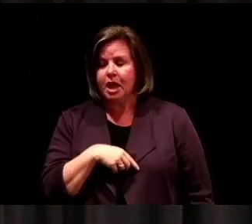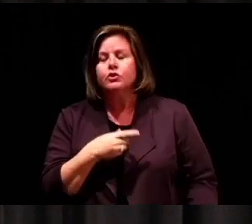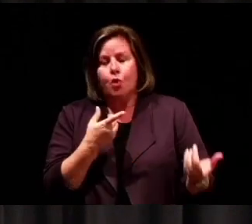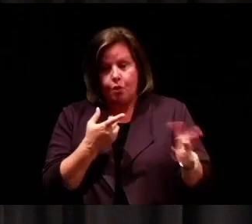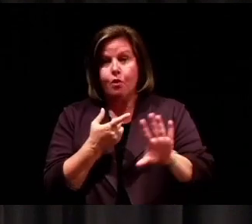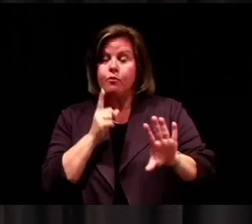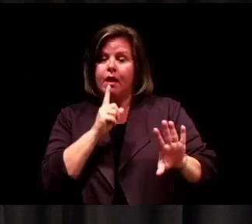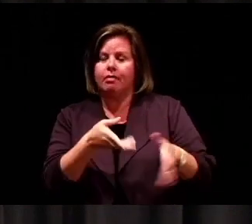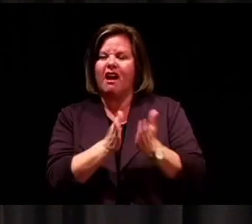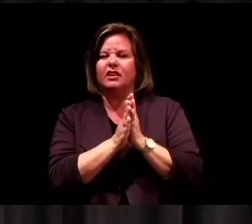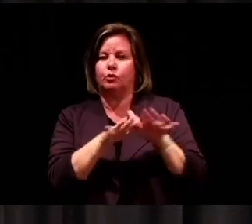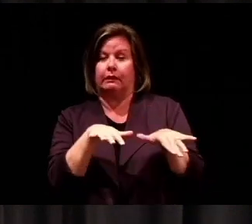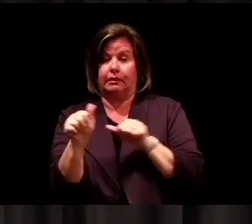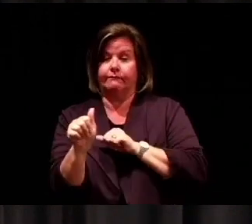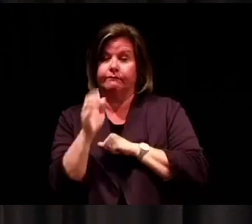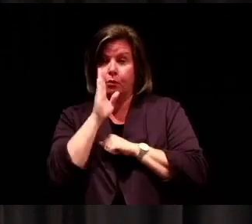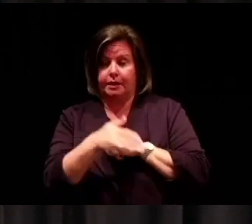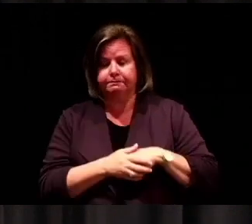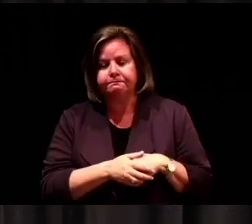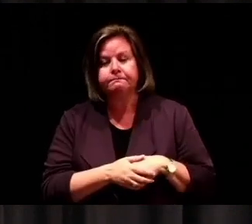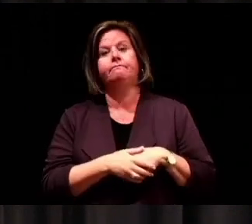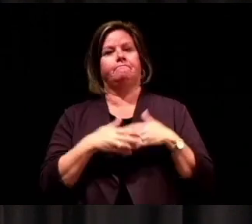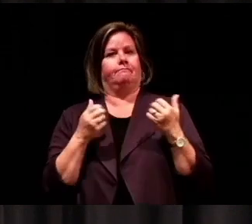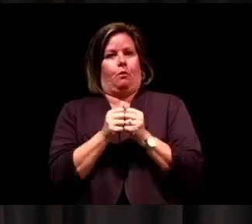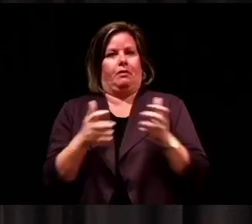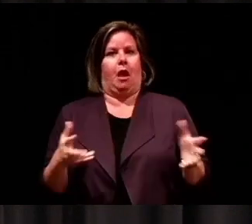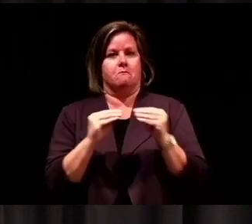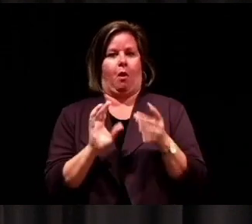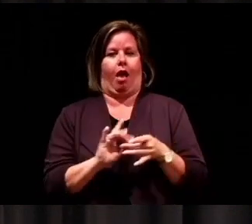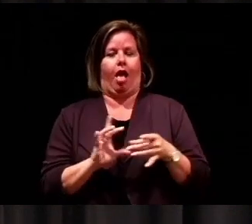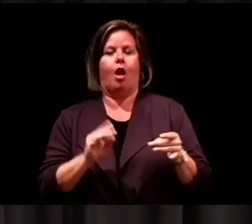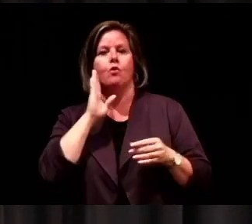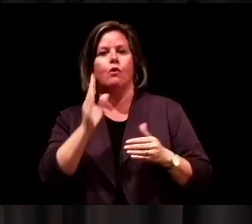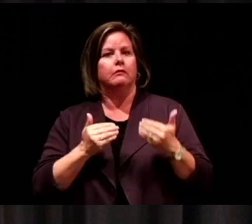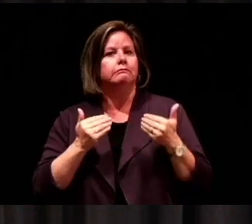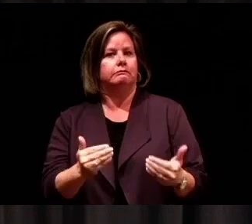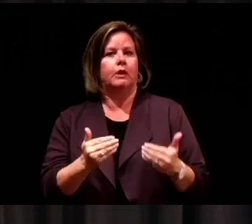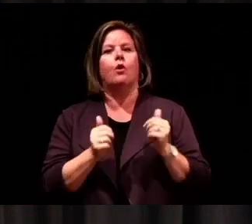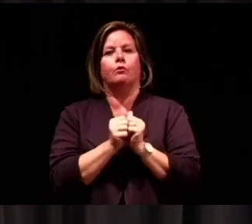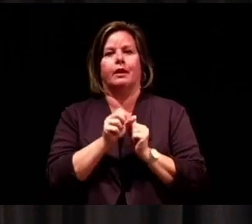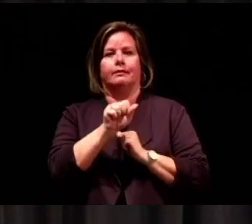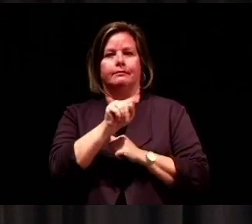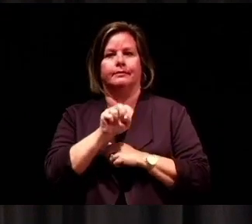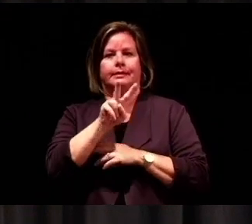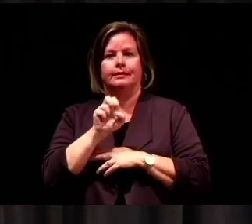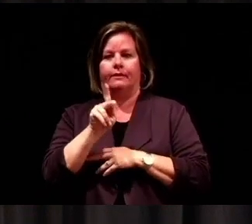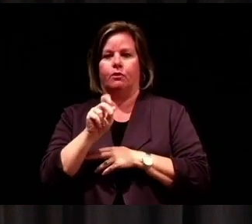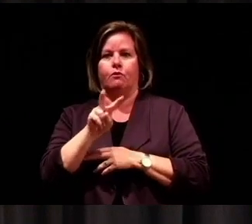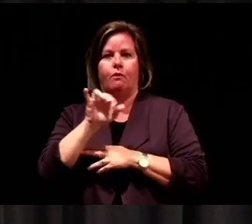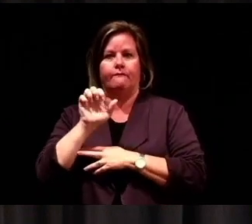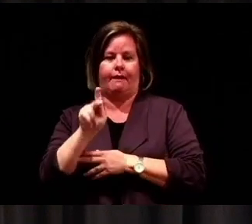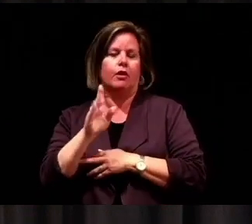possible that can advance fair housing as we move forward. We welcome comments with potential solutions for the issues